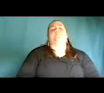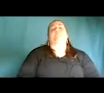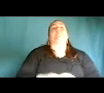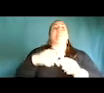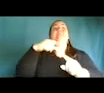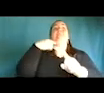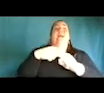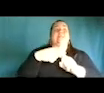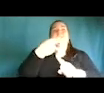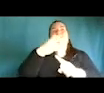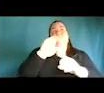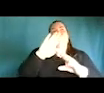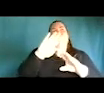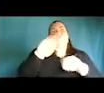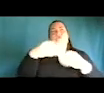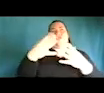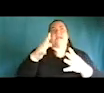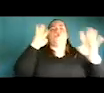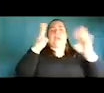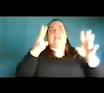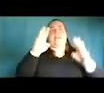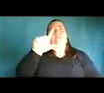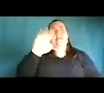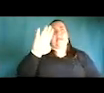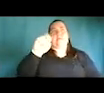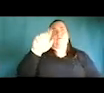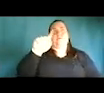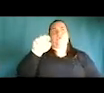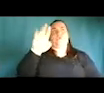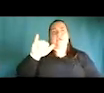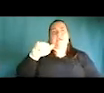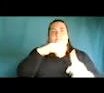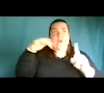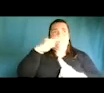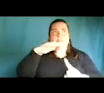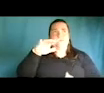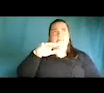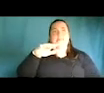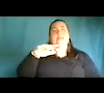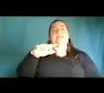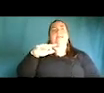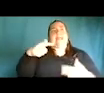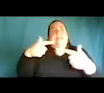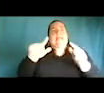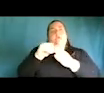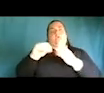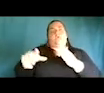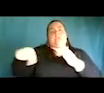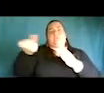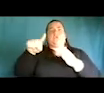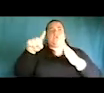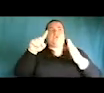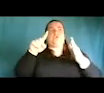providing a creative laboratory environment that students could create in their own homes